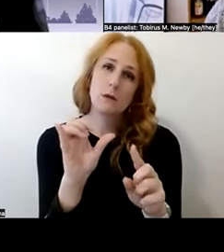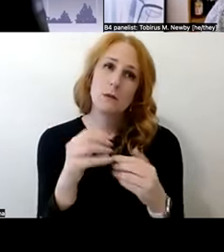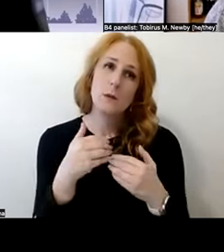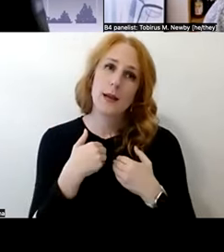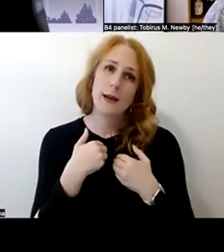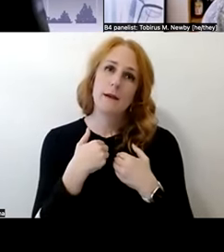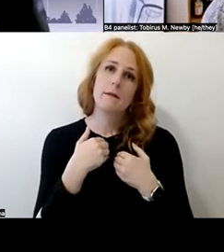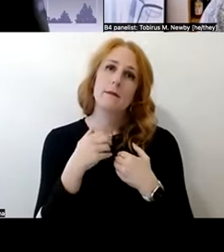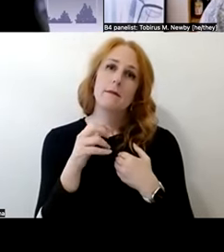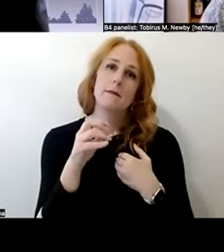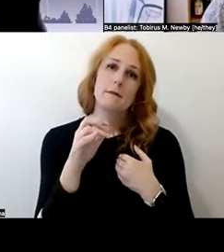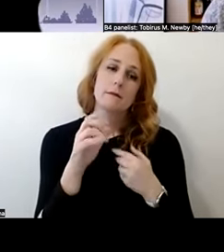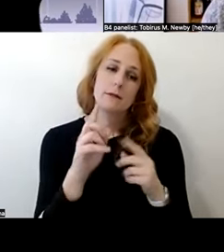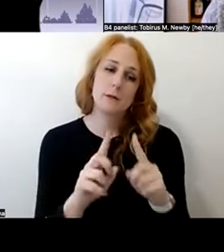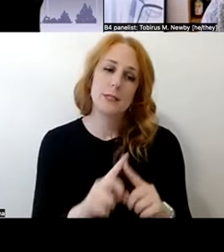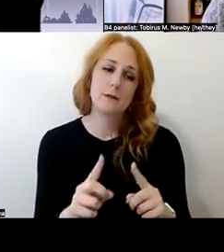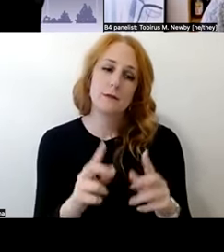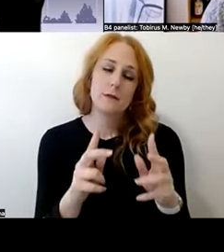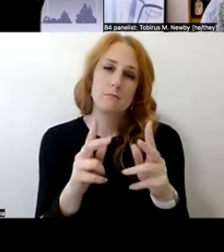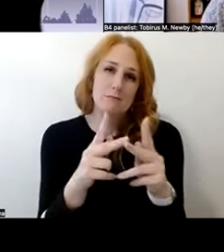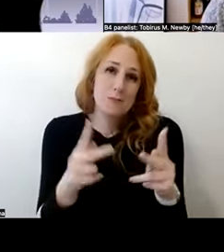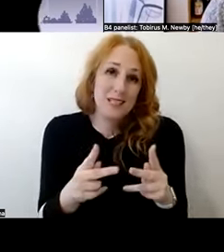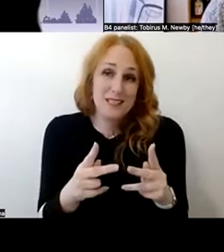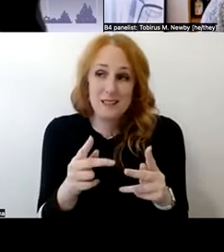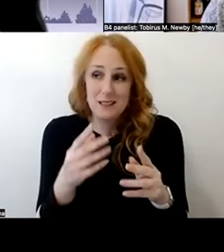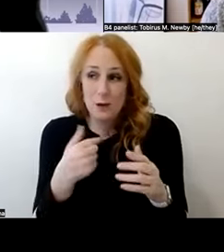course. And so